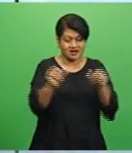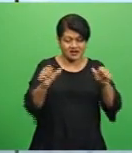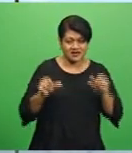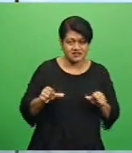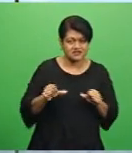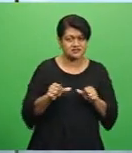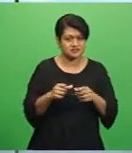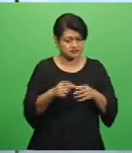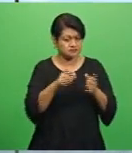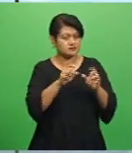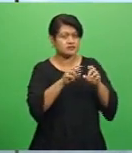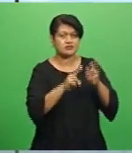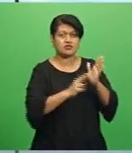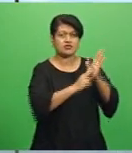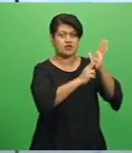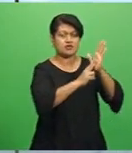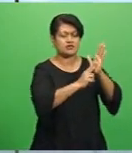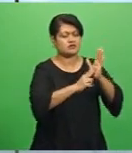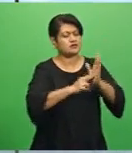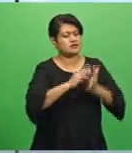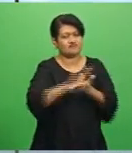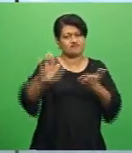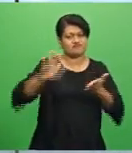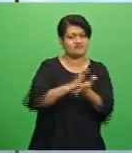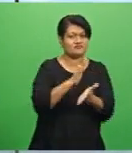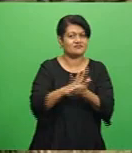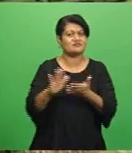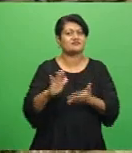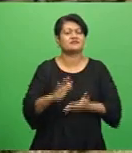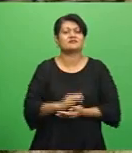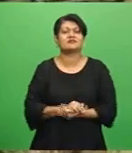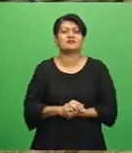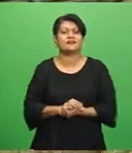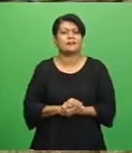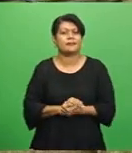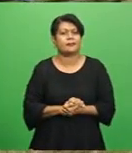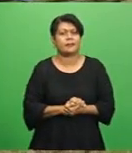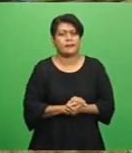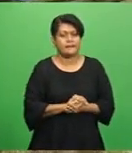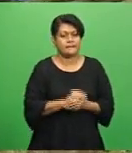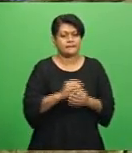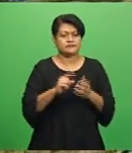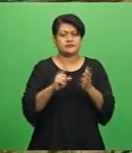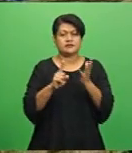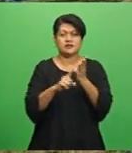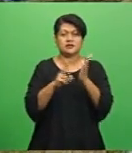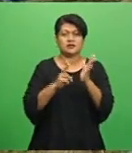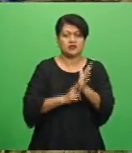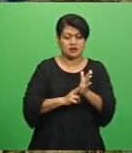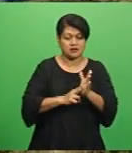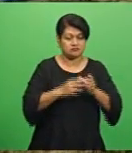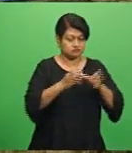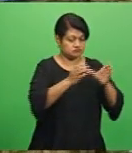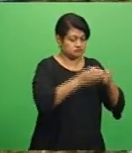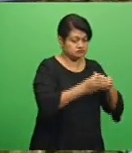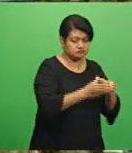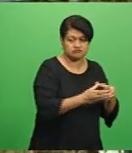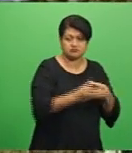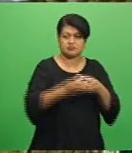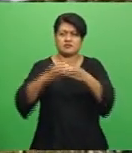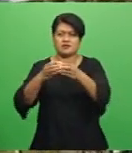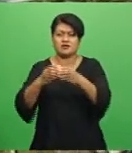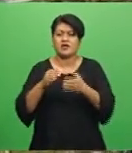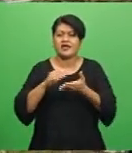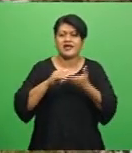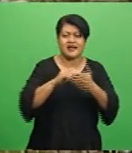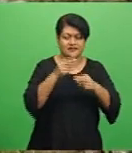was severely affected. Jeshu Lal reports. The United Nations is deploying resources to help farmers get back on